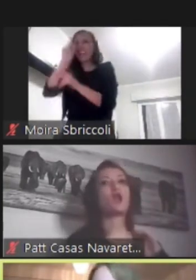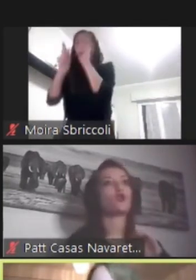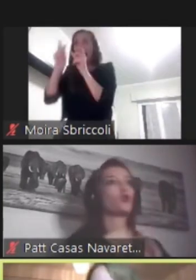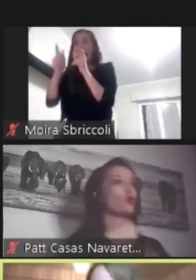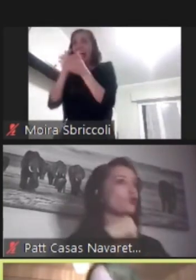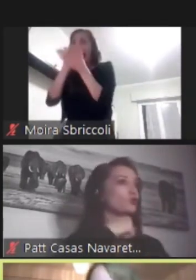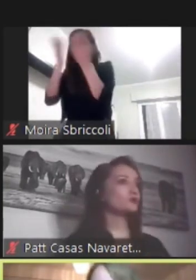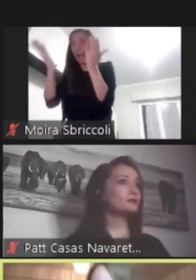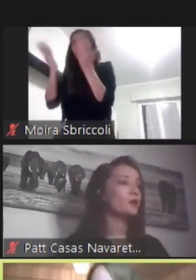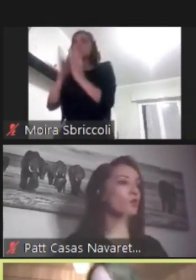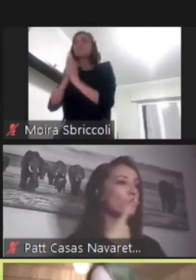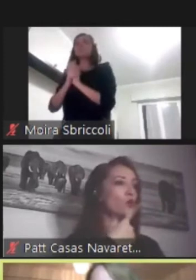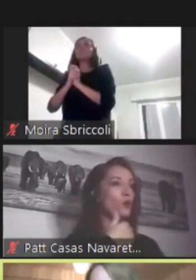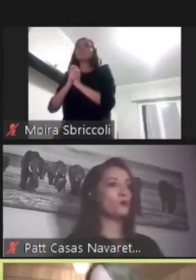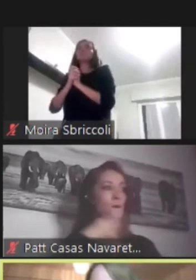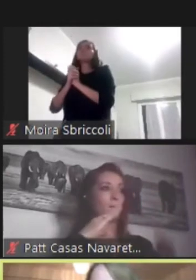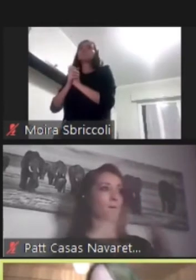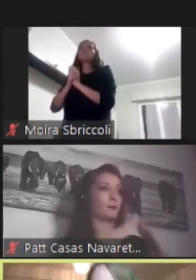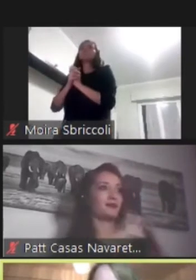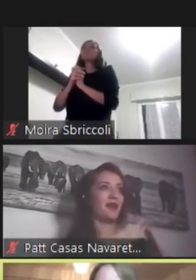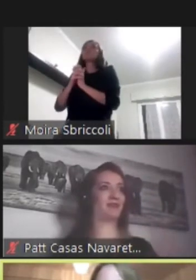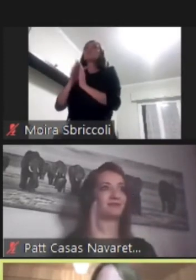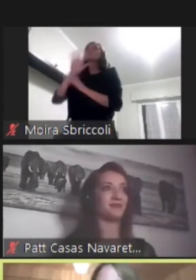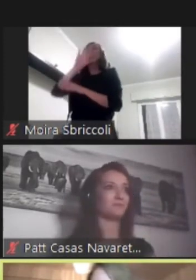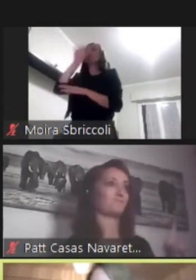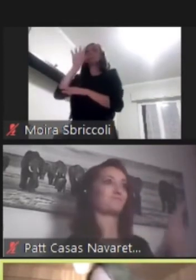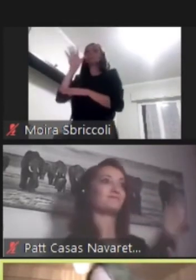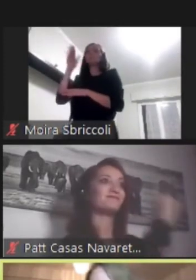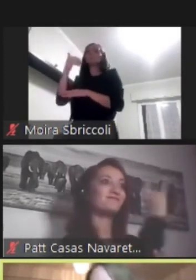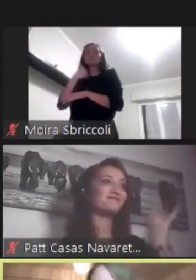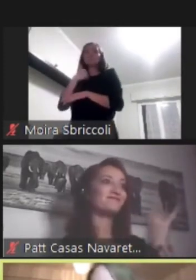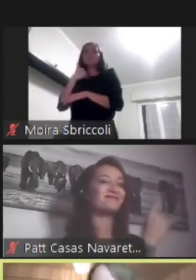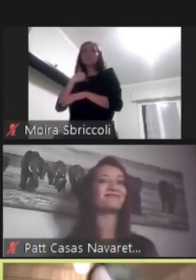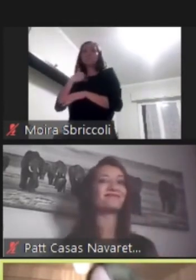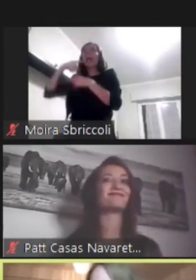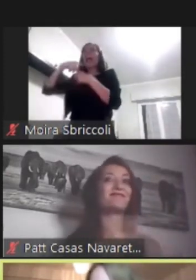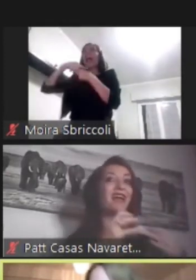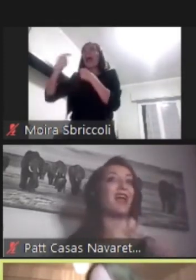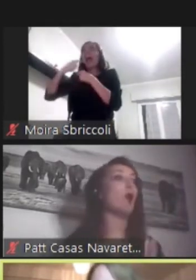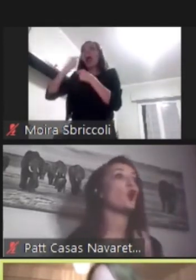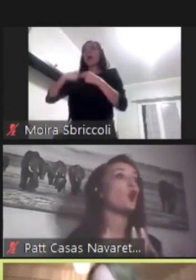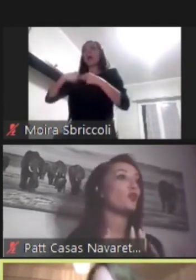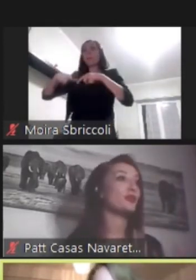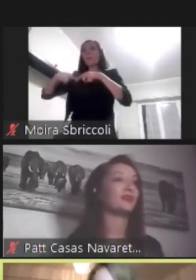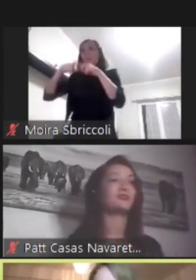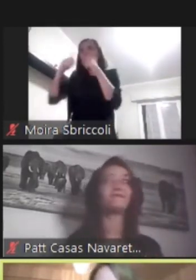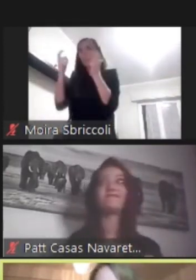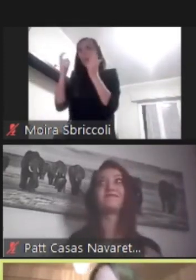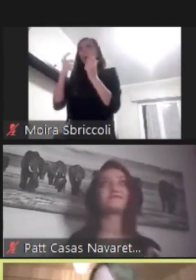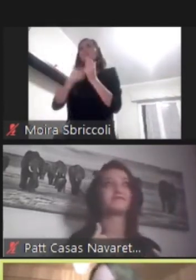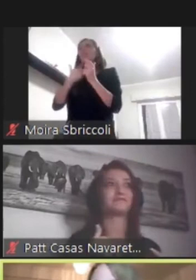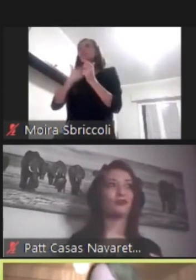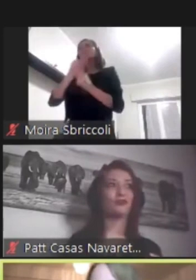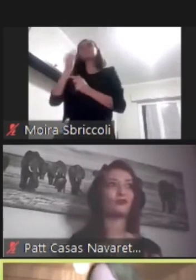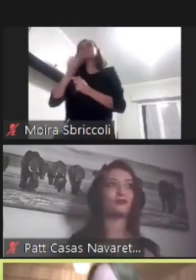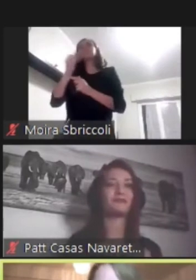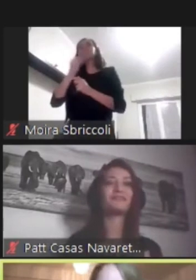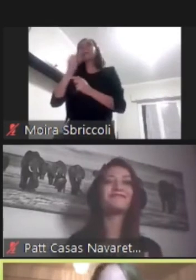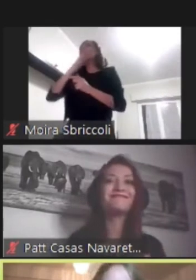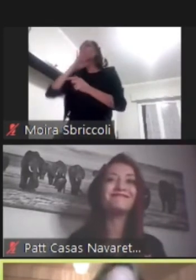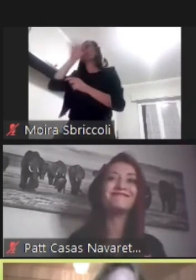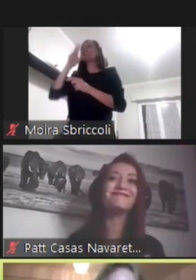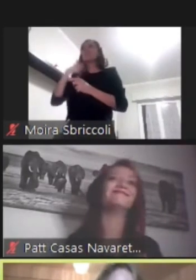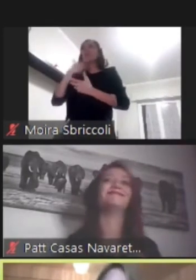case I burn my fingers or something. So it's a really good plant to have for healing